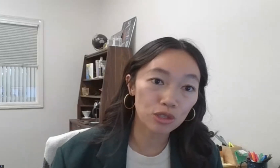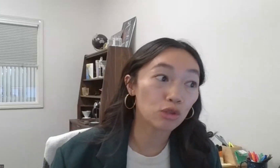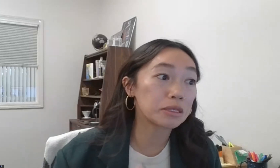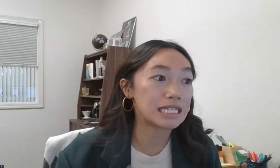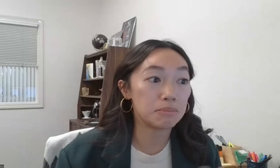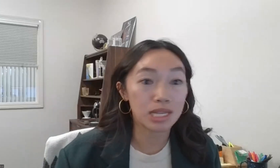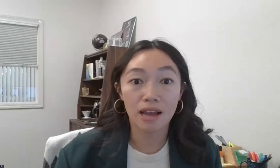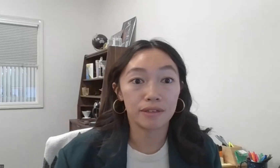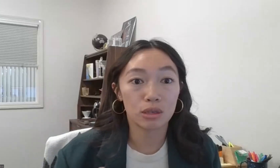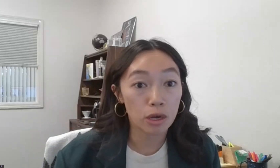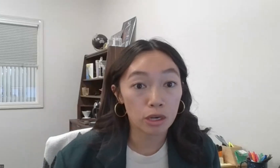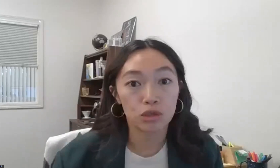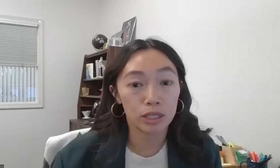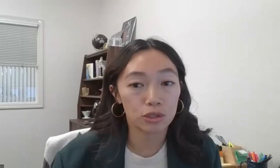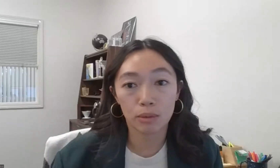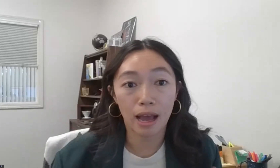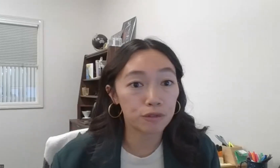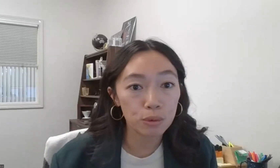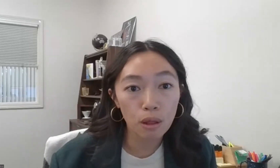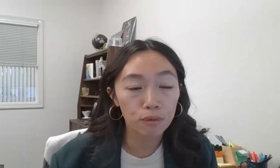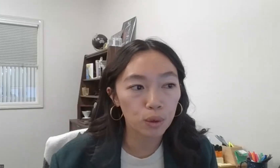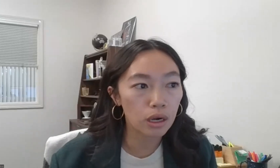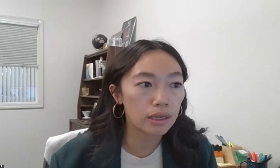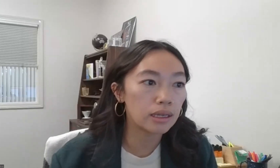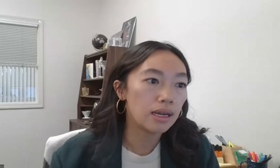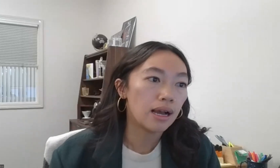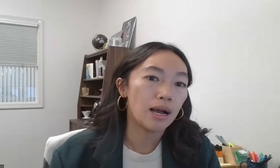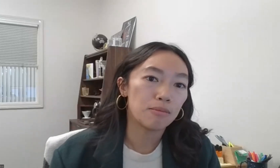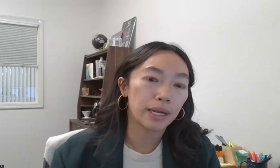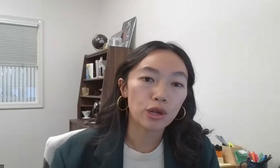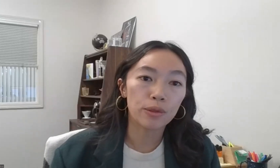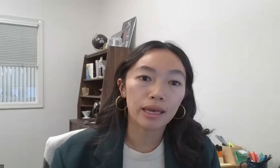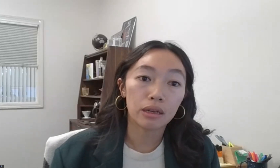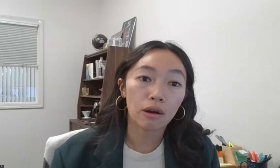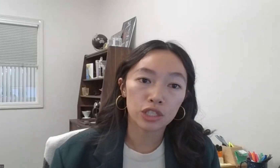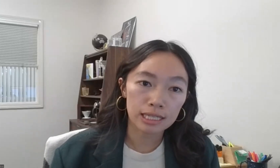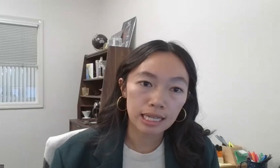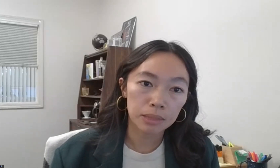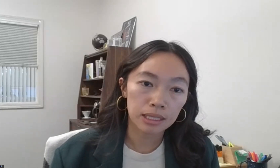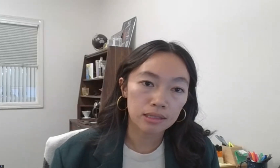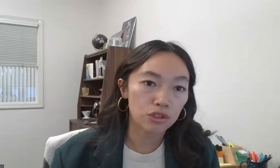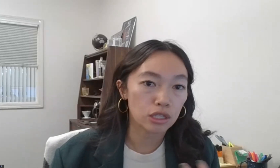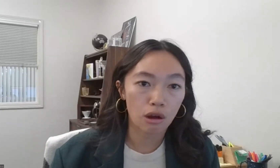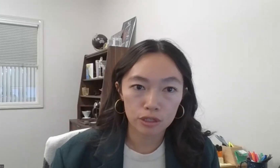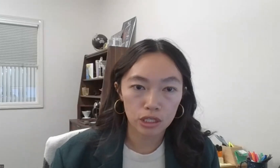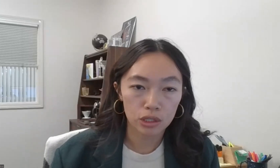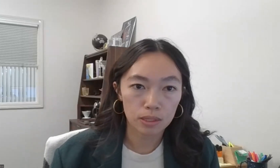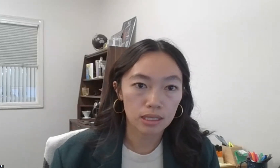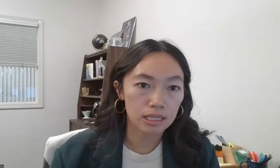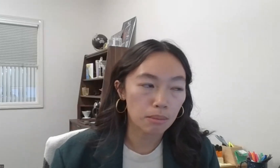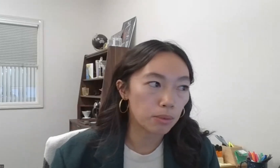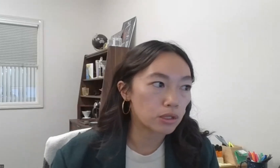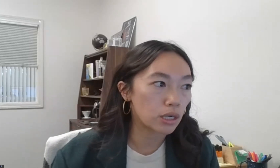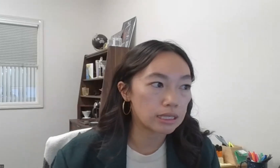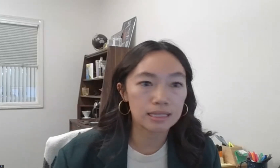few measures, or really deep dive into one or two measures that we have to do a lot of work on. But I know that in our agenda setting meetings and just in conversations